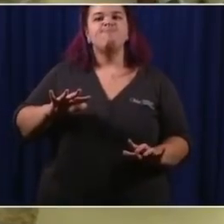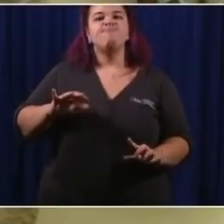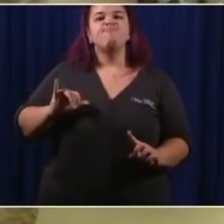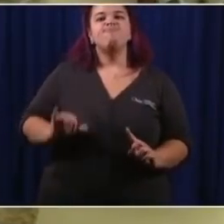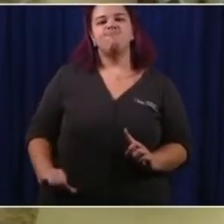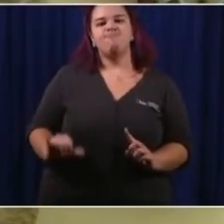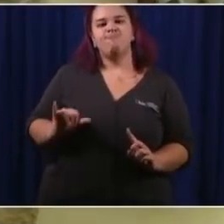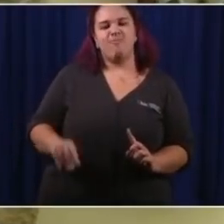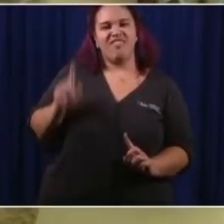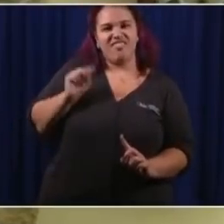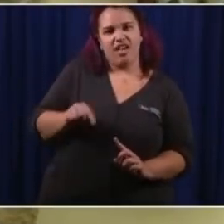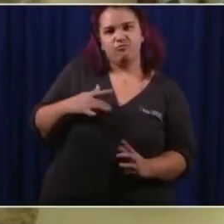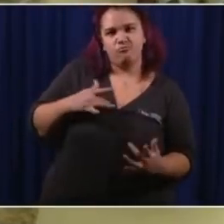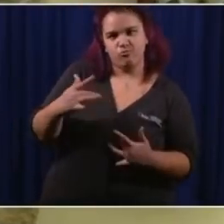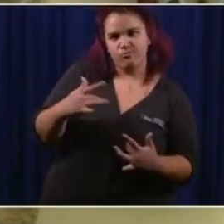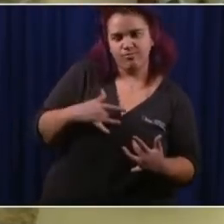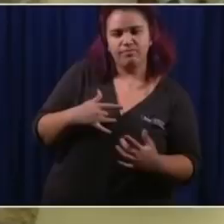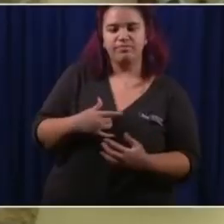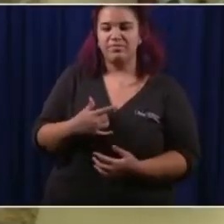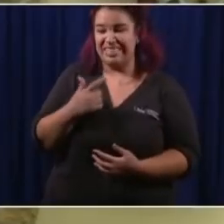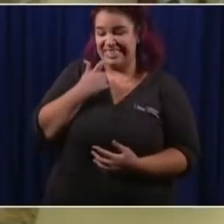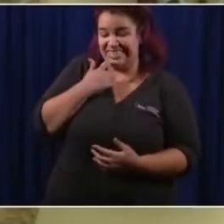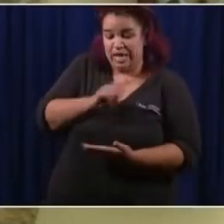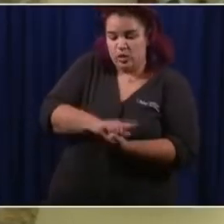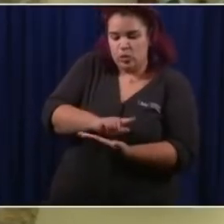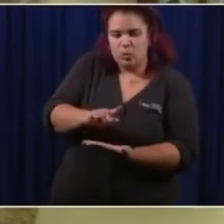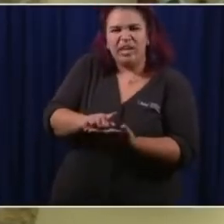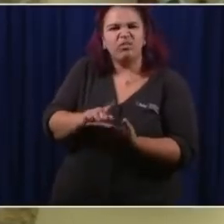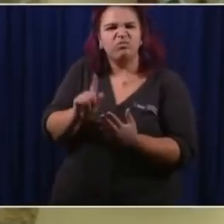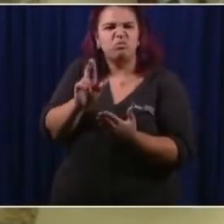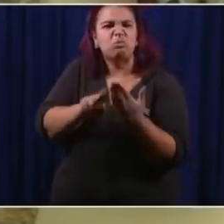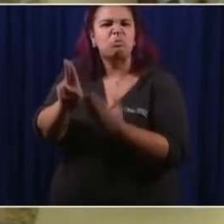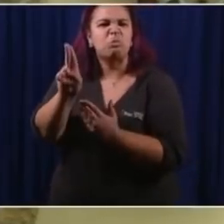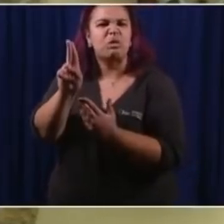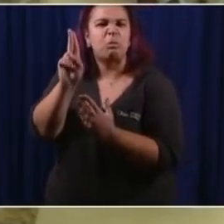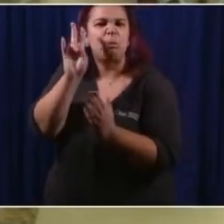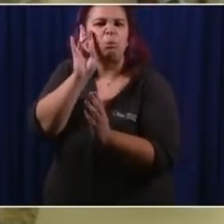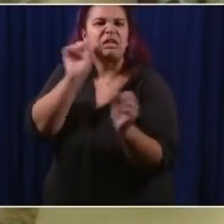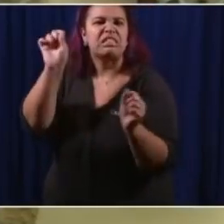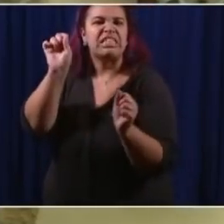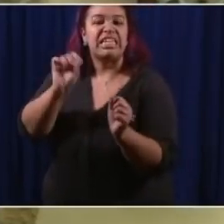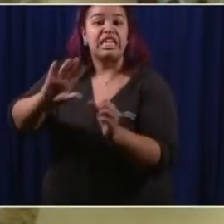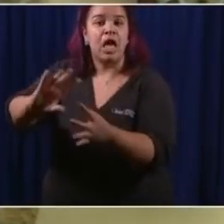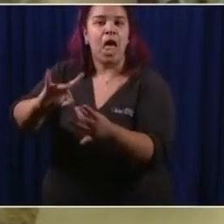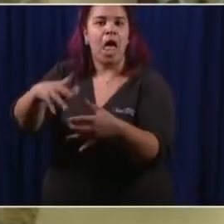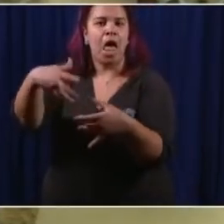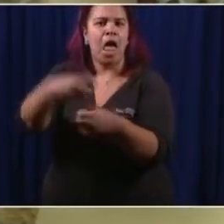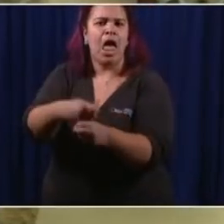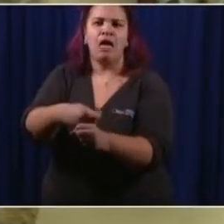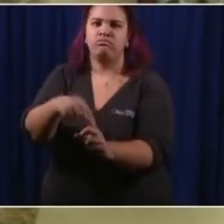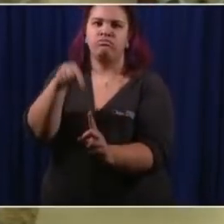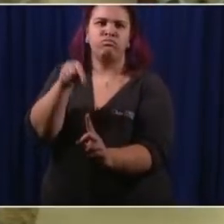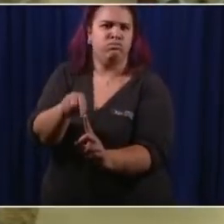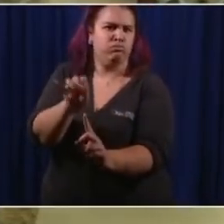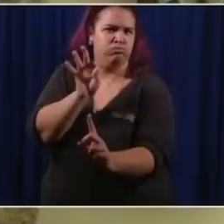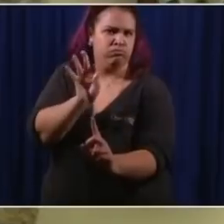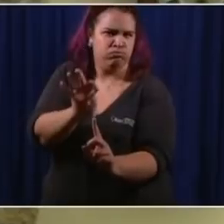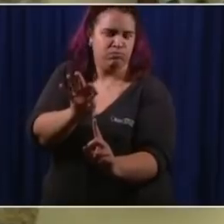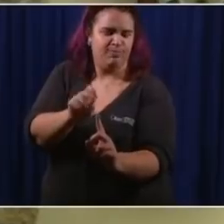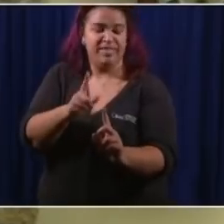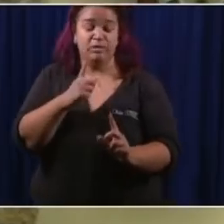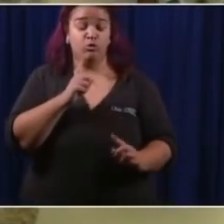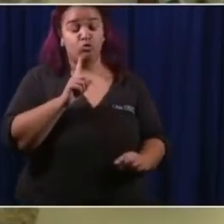this week, one of our private schools, I think summarized it pretty well. He said, really, it's going to be up to the